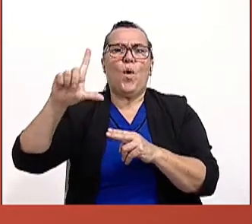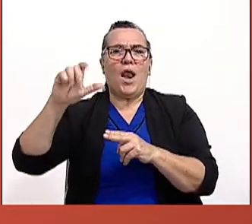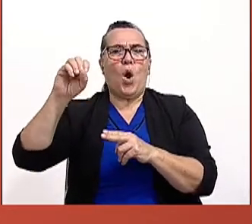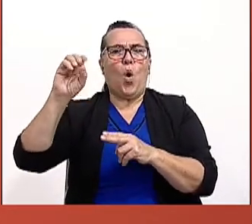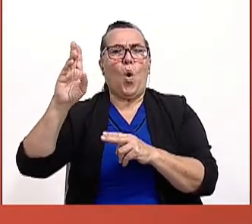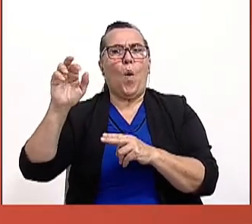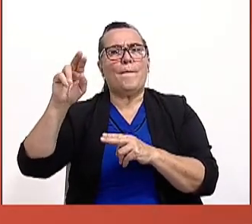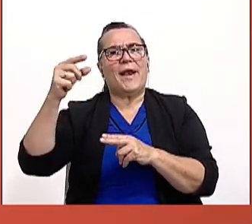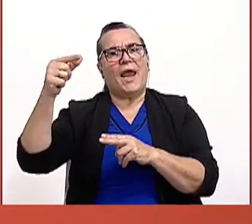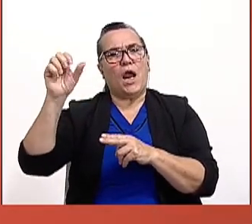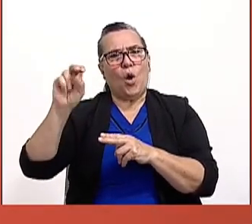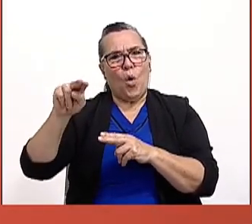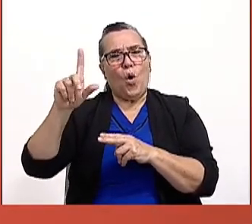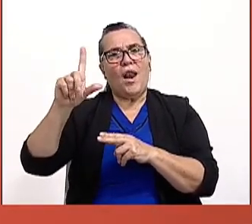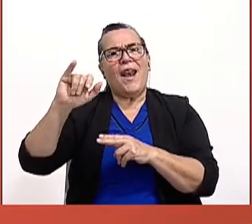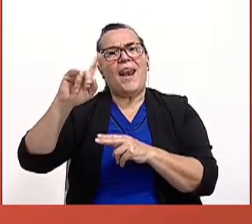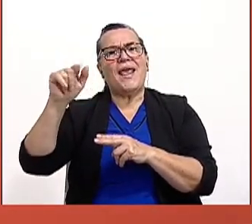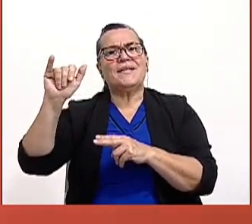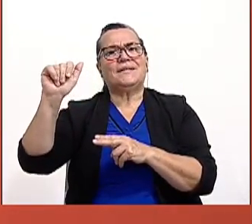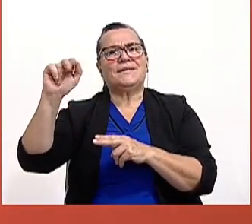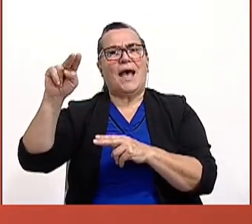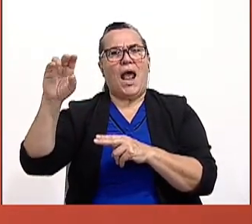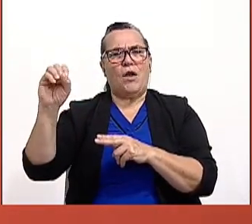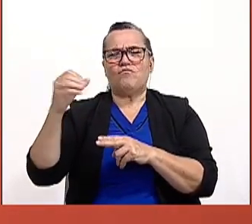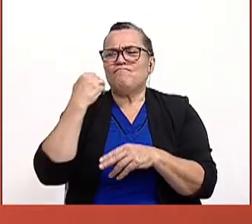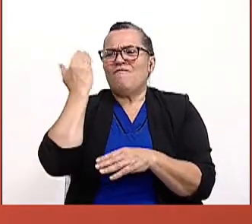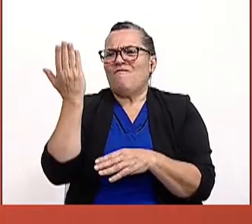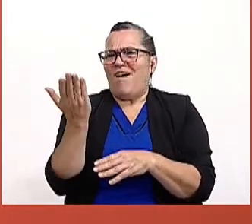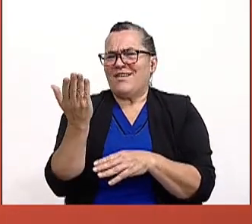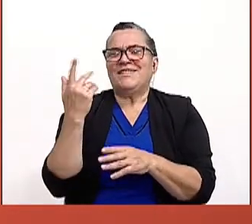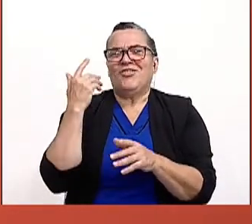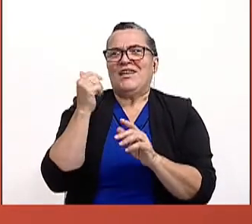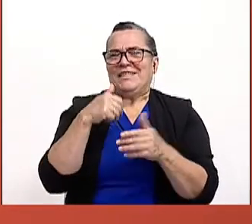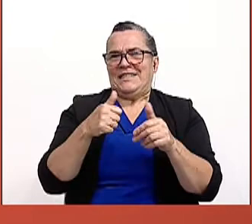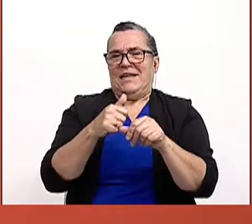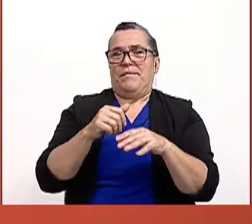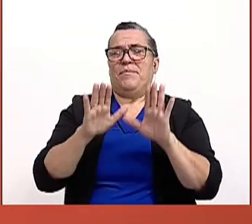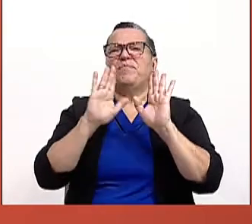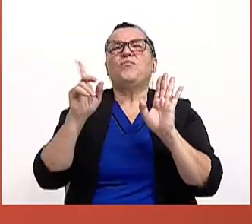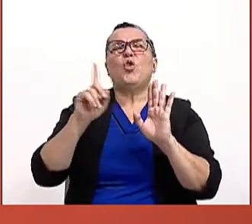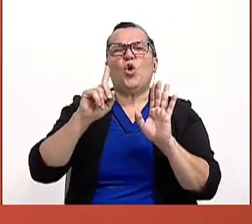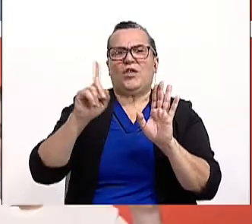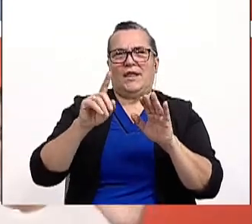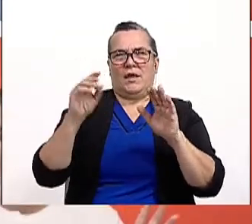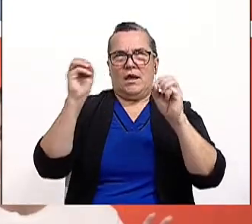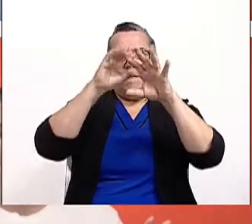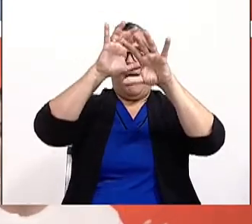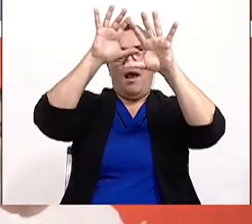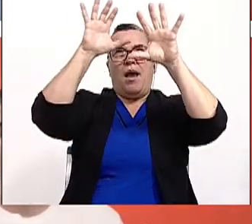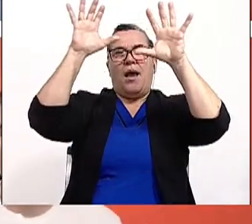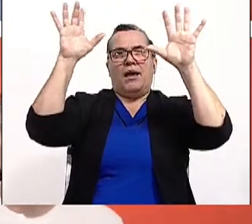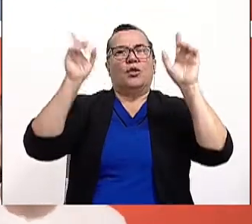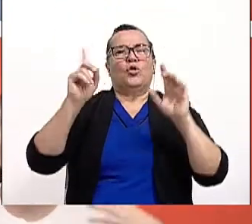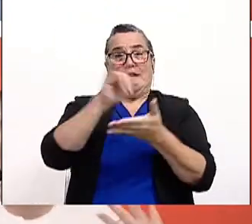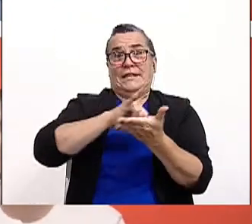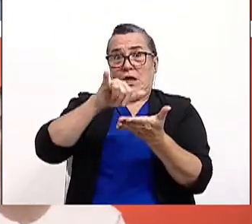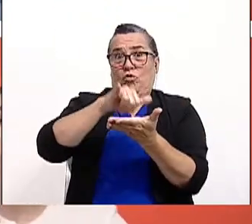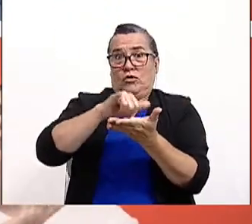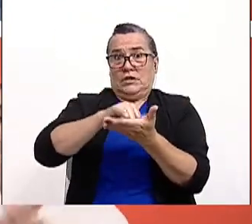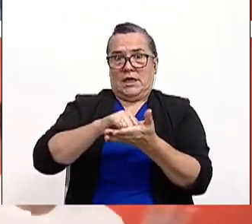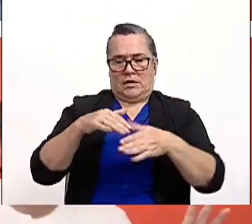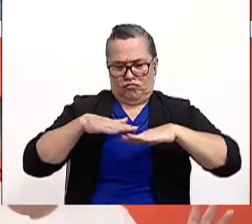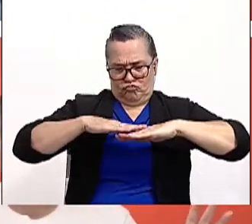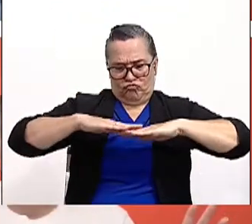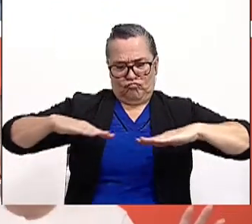Obregón Lizano. It's easy, okay? Just follow me right here. So just imagine you are right now standing in front